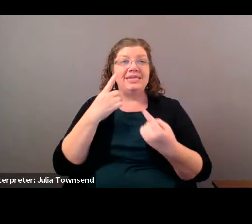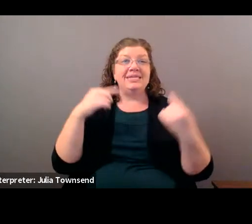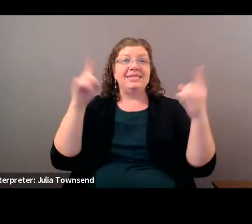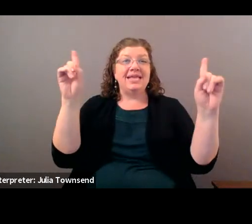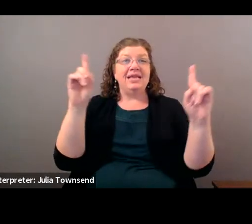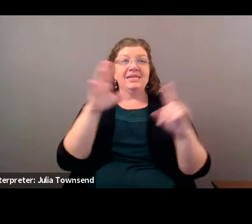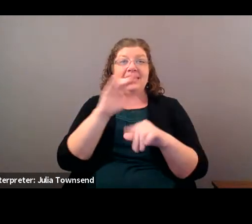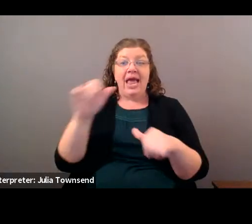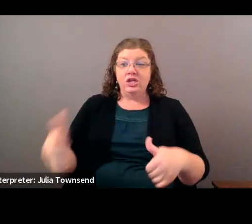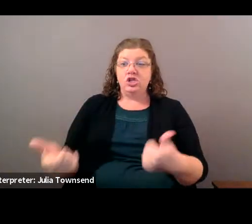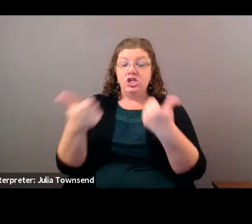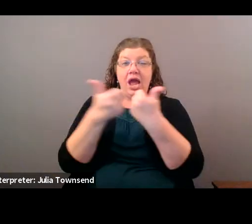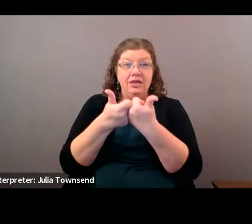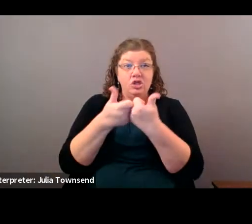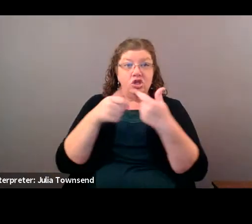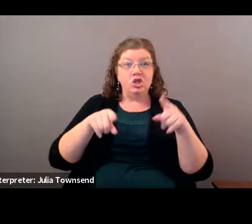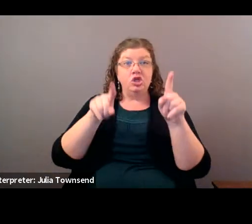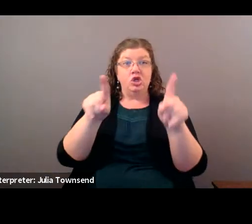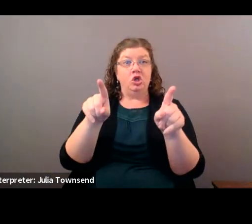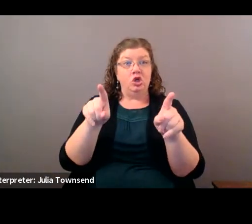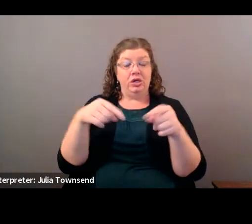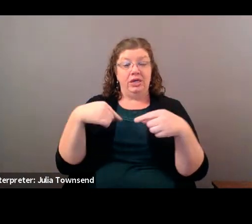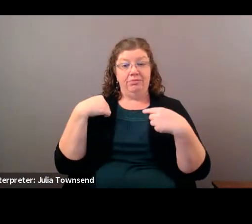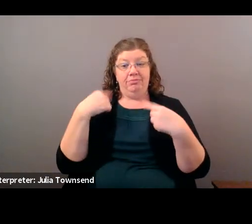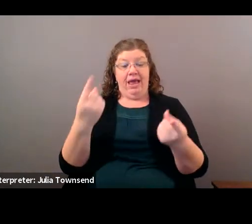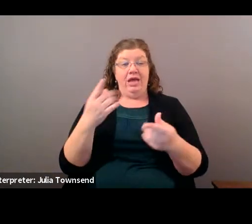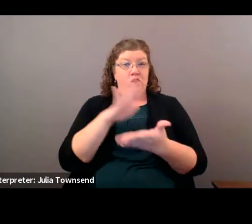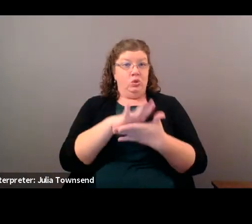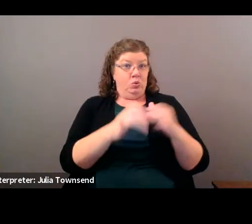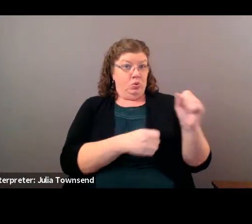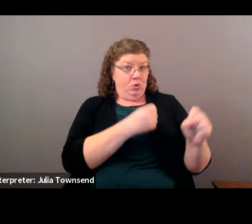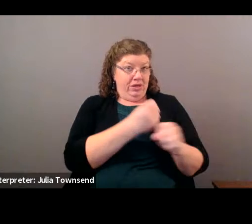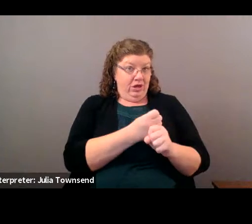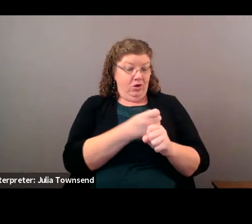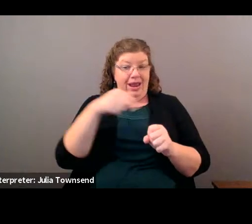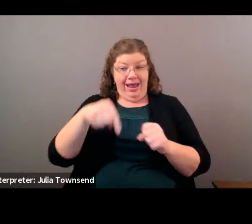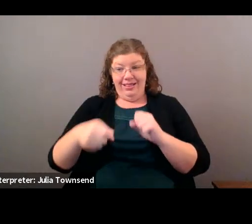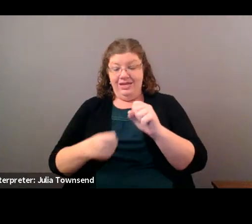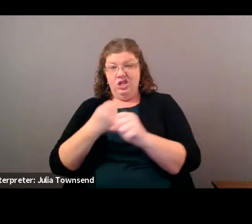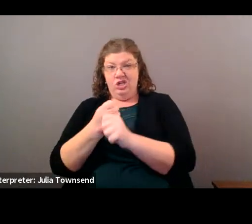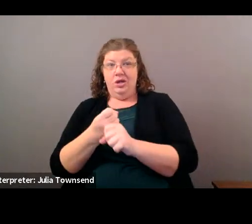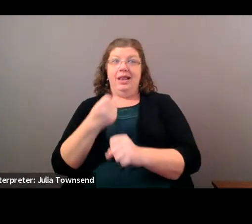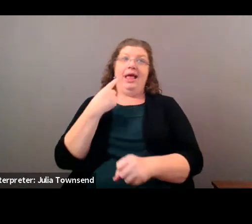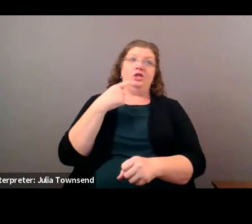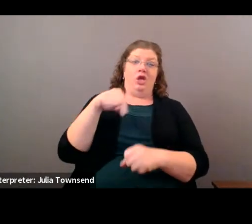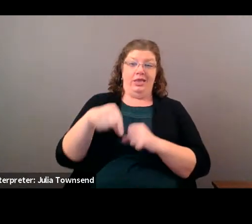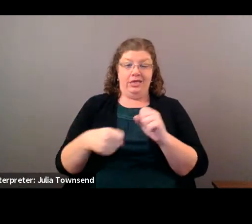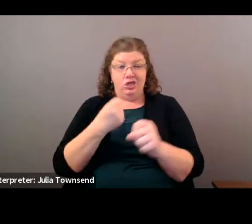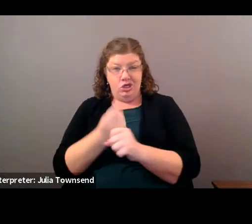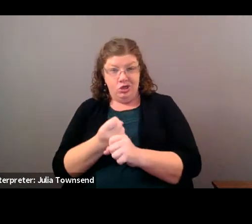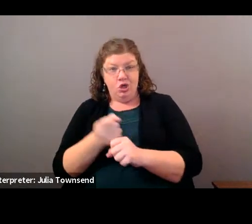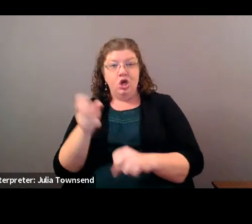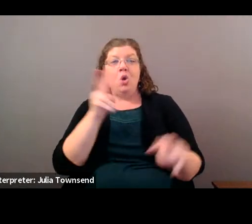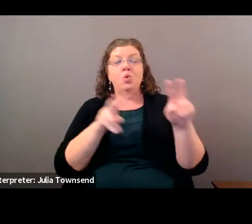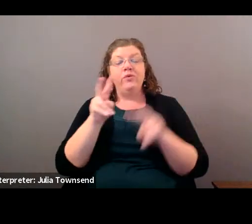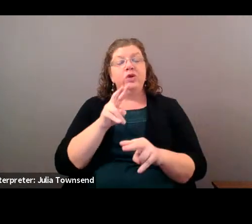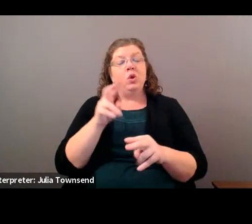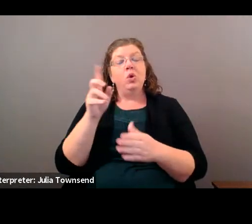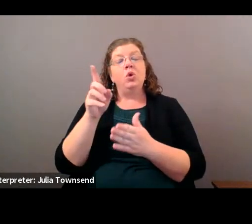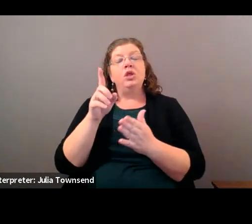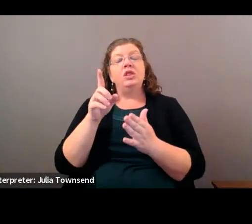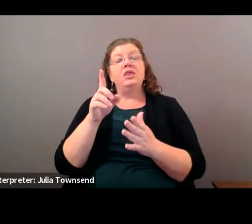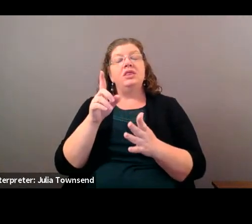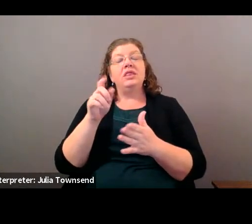and challenges during this past school year and this year, as well as to review the drafted goals, actions,